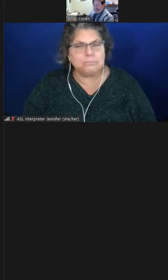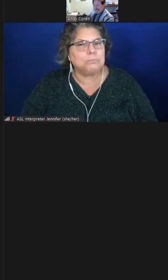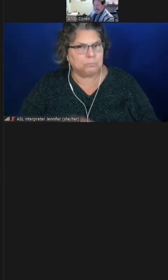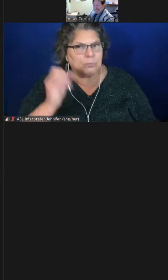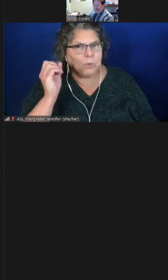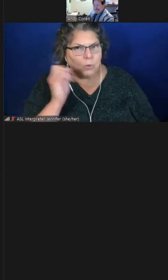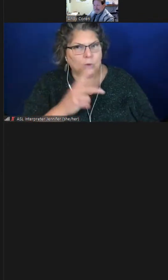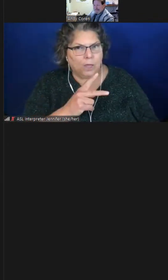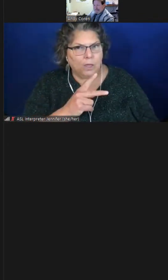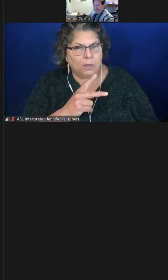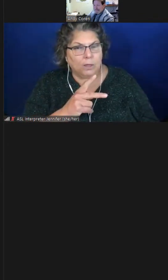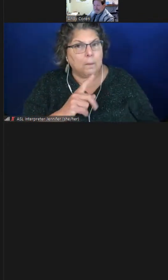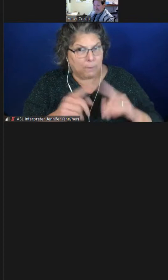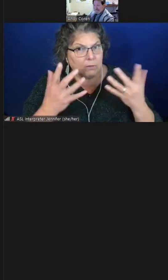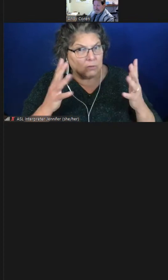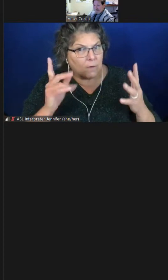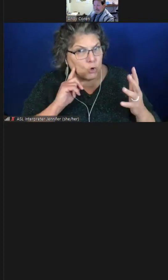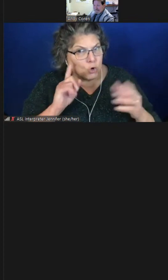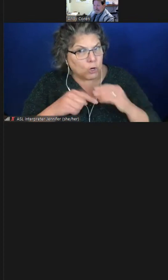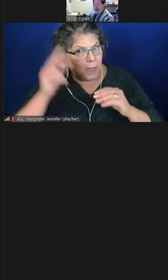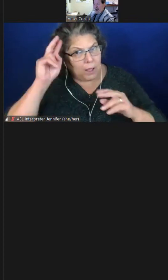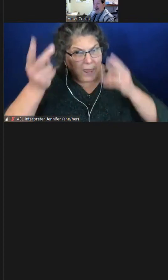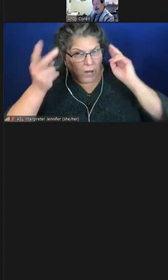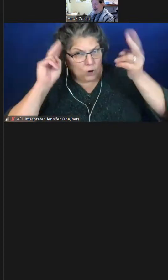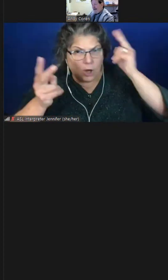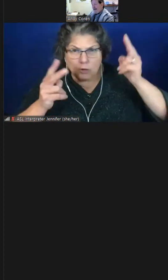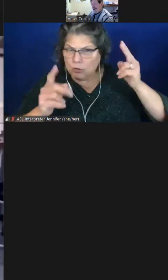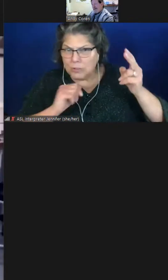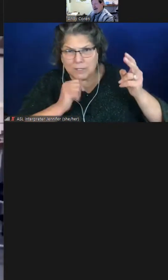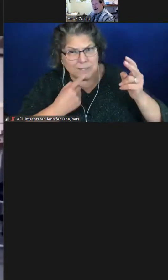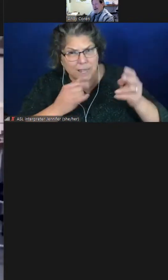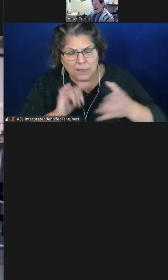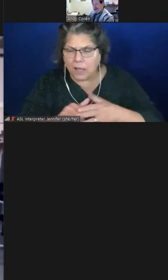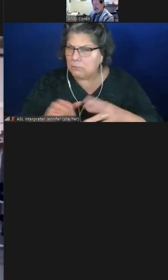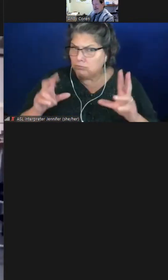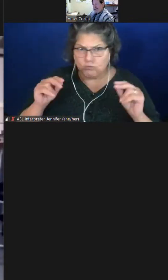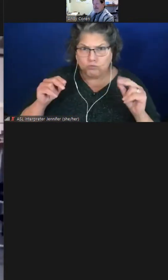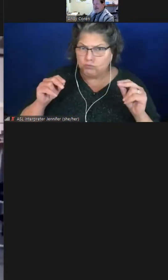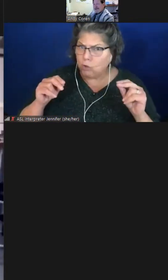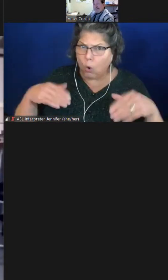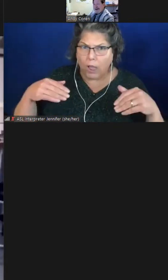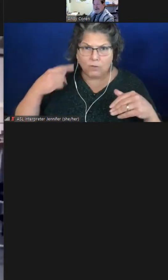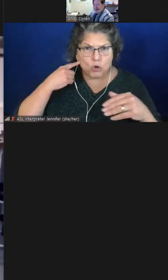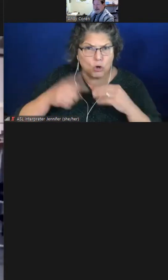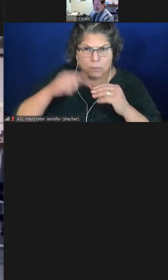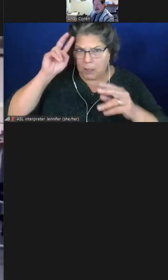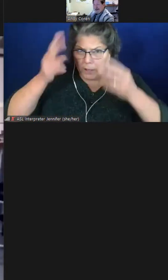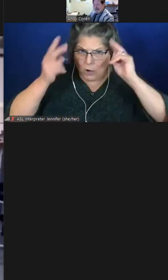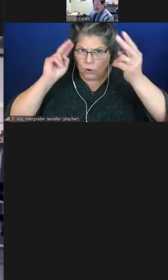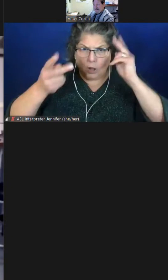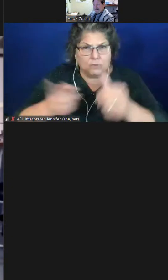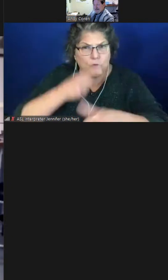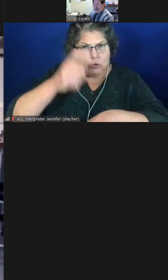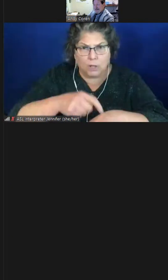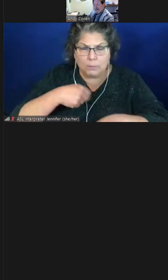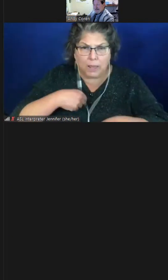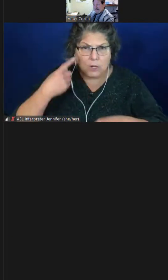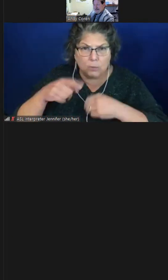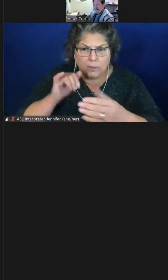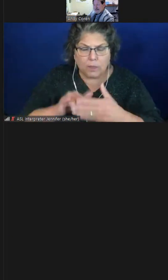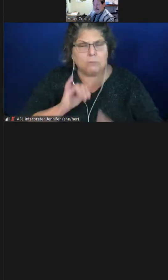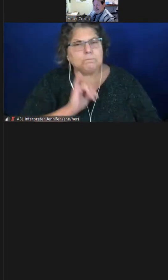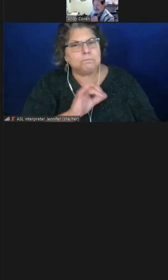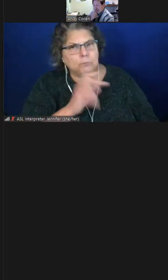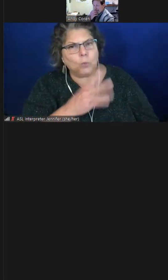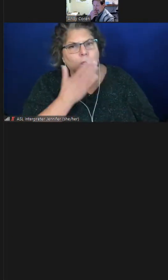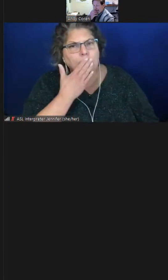Okay. You have heard though about hair loss? I know you didn't mention that. I haven't heard about hair loss. So this is the first time I've heard about that. Okay. Thank